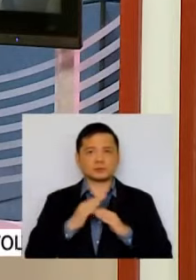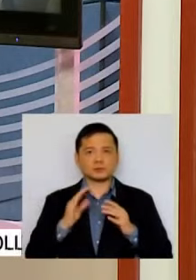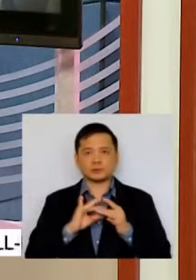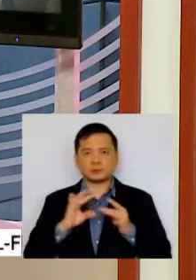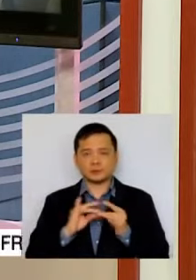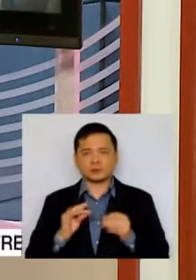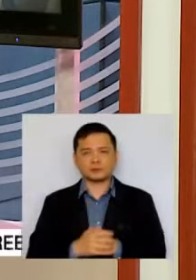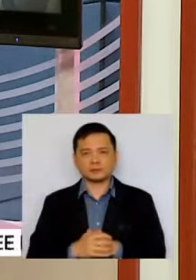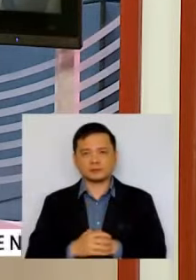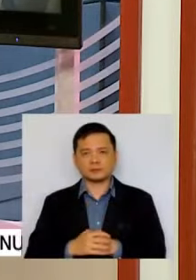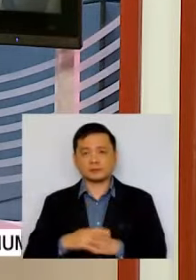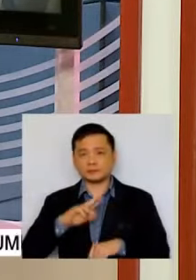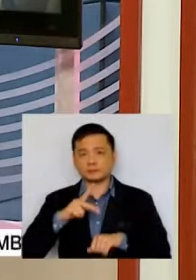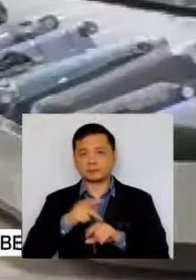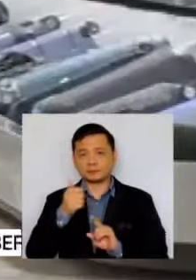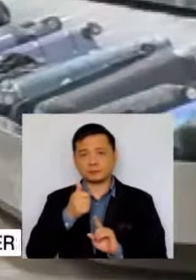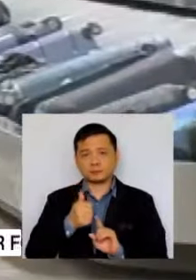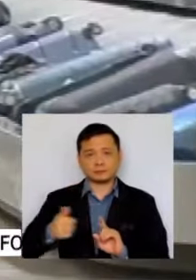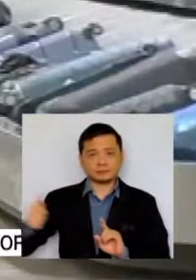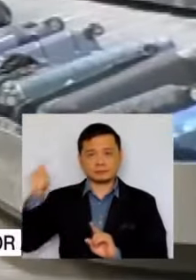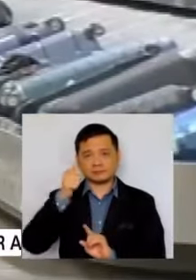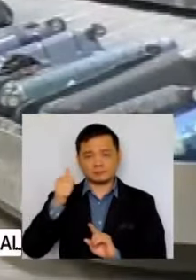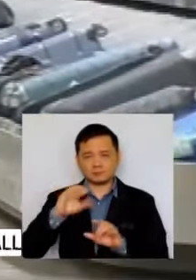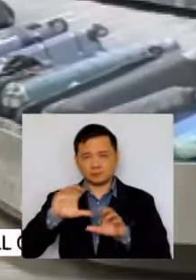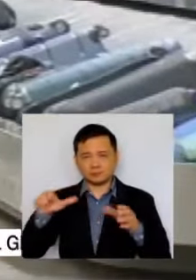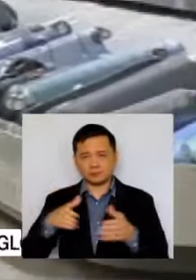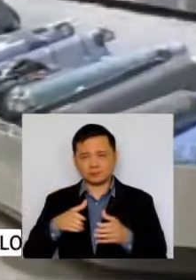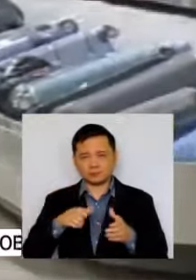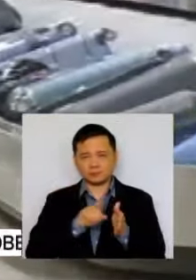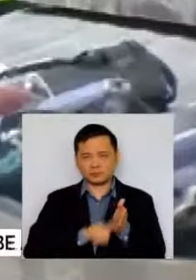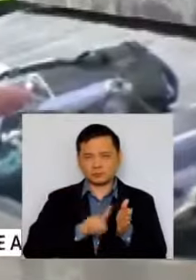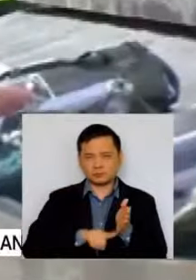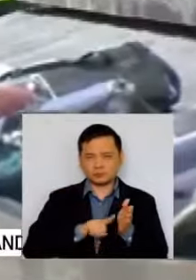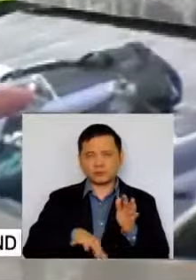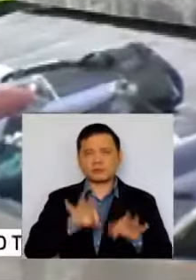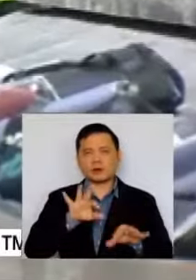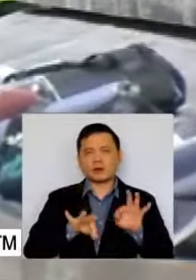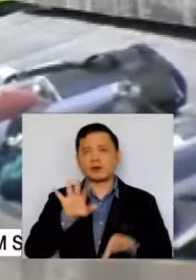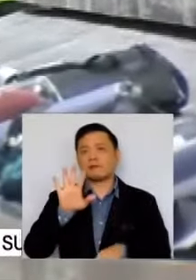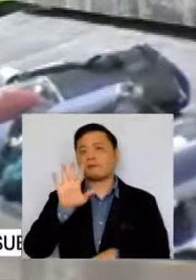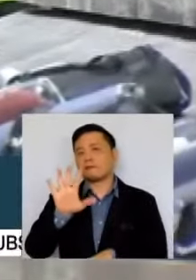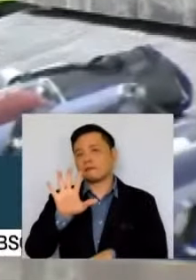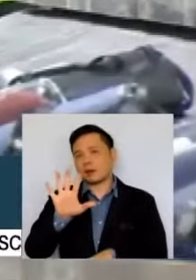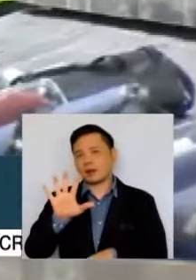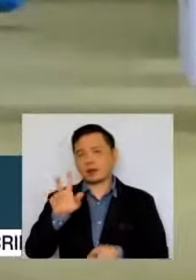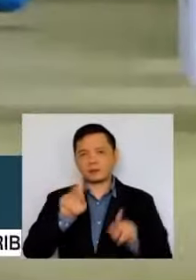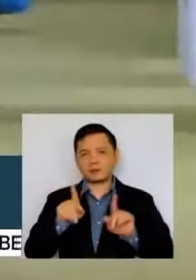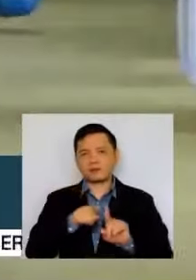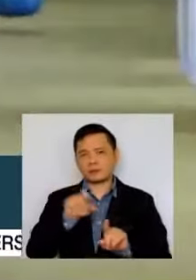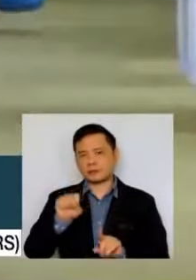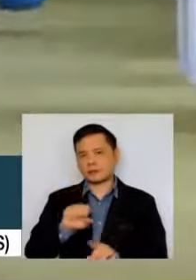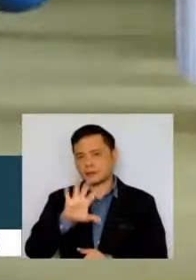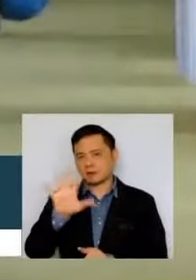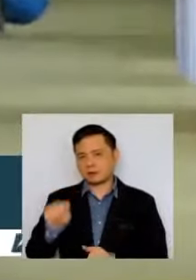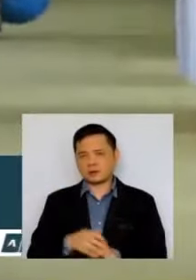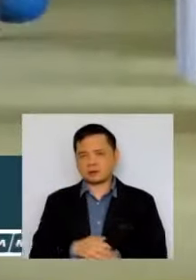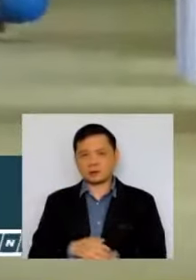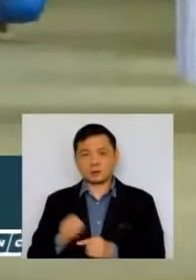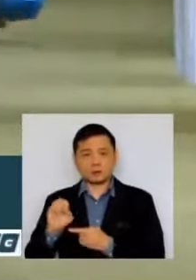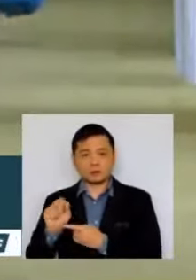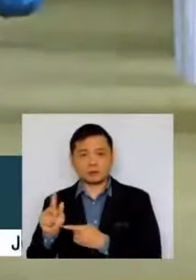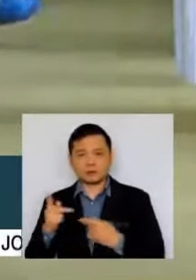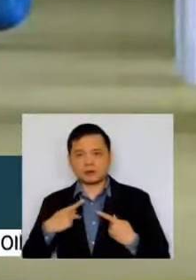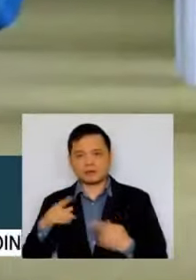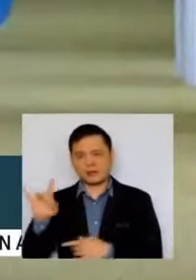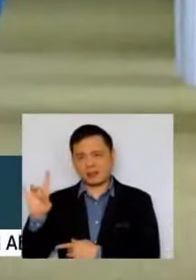travelers from South Africa. They are part of the group of eight that were earlier declared missing by the health authorities after they provided